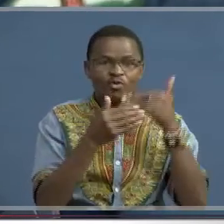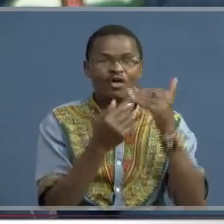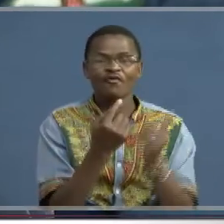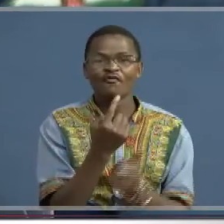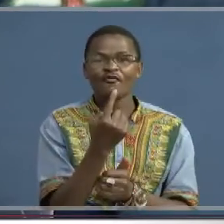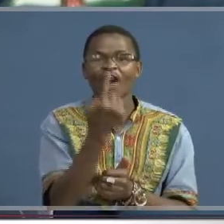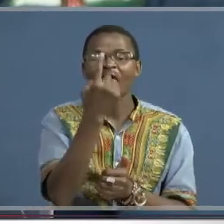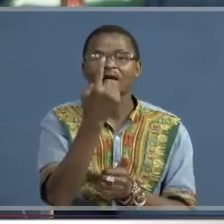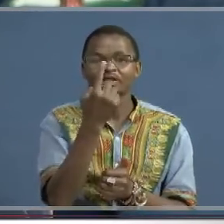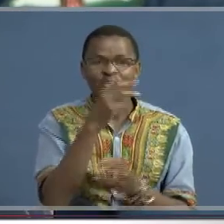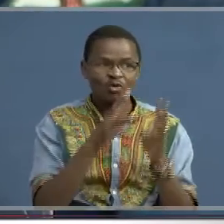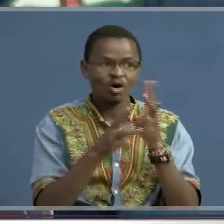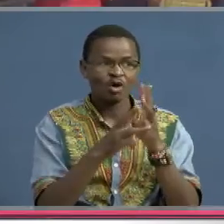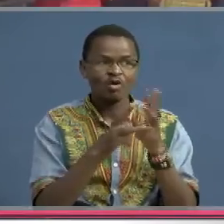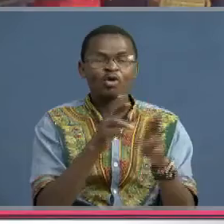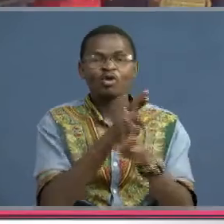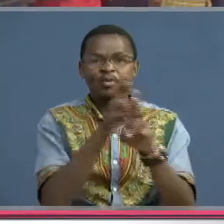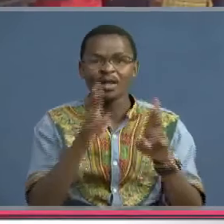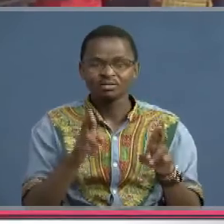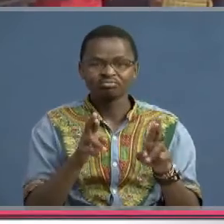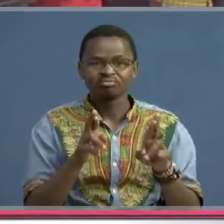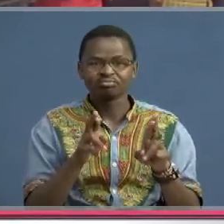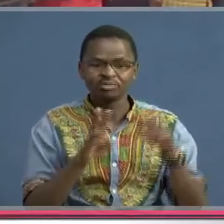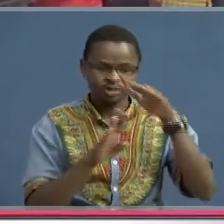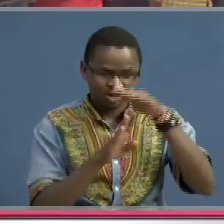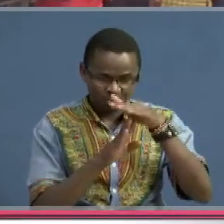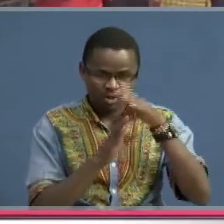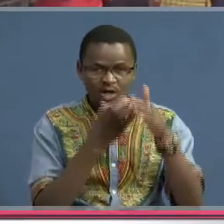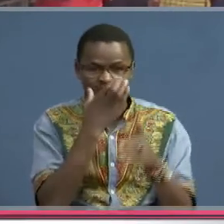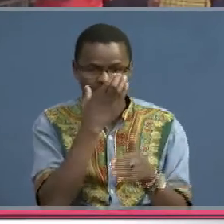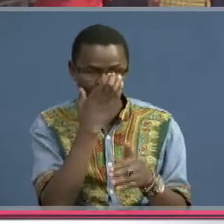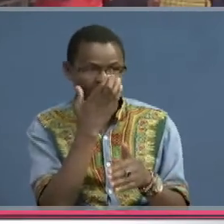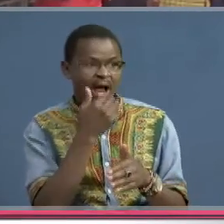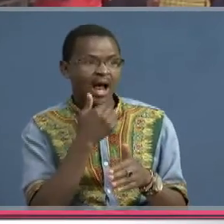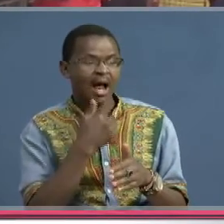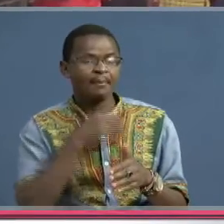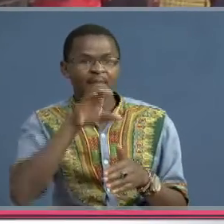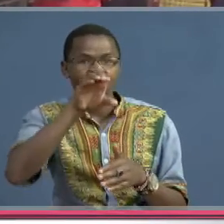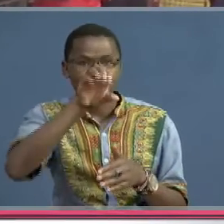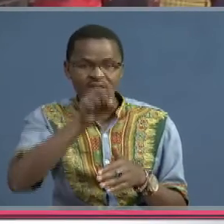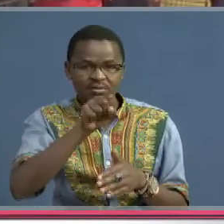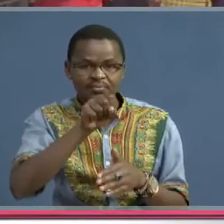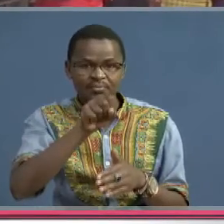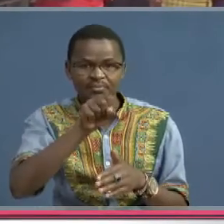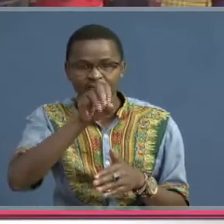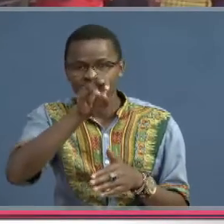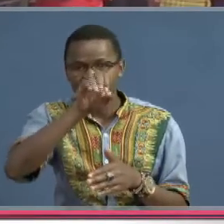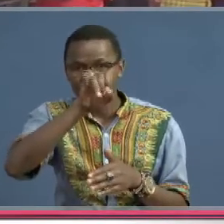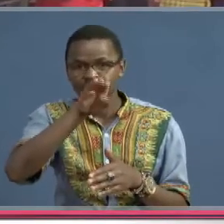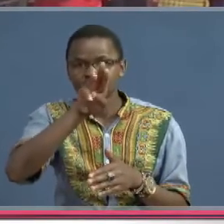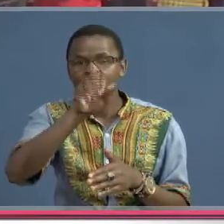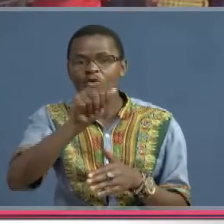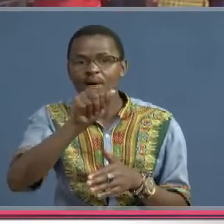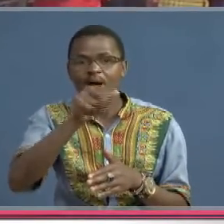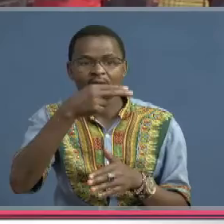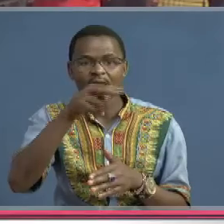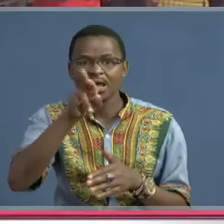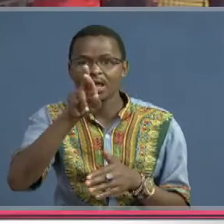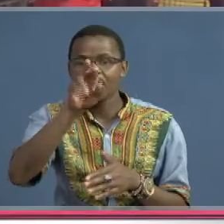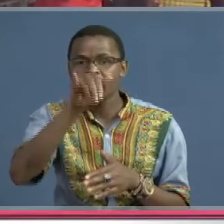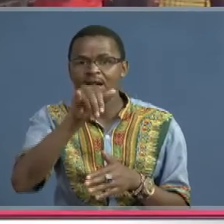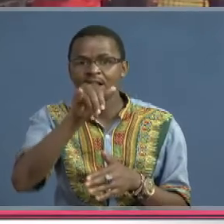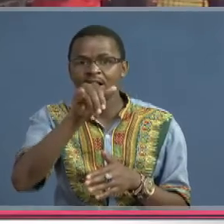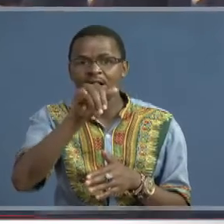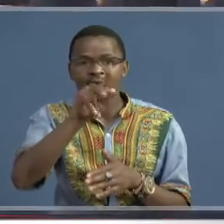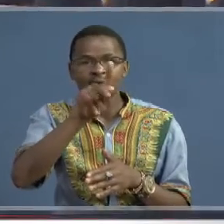Rover to Comrade Nyoma. Deputy President William Ruto, Cabinet Secretaries Monica Juma, Henry Rotich, Cecily